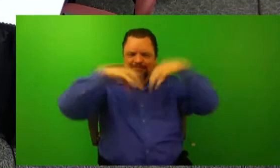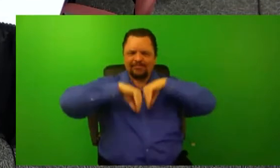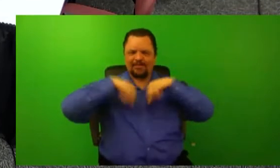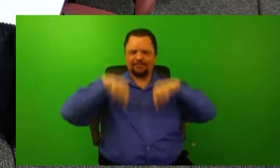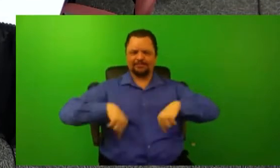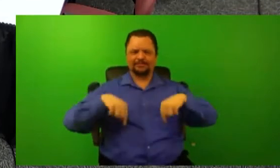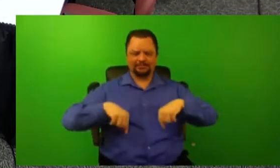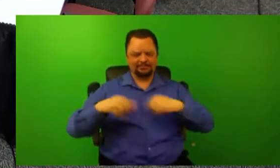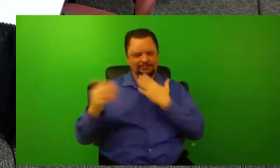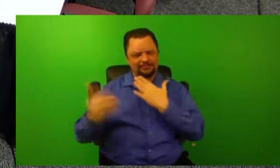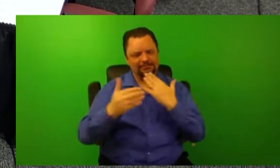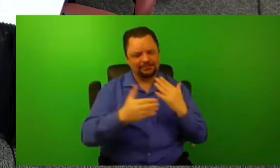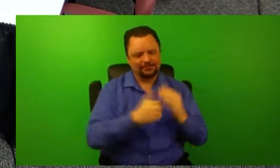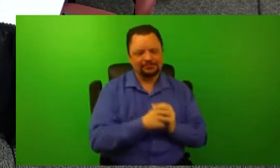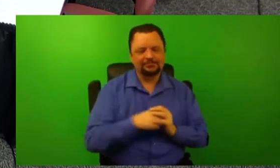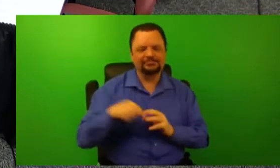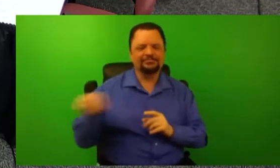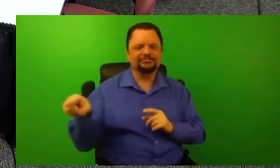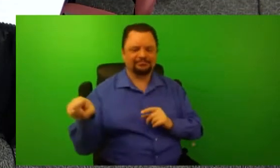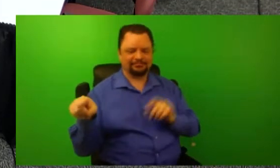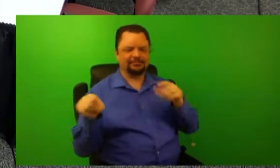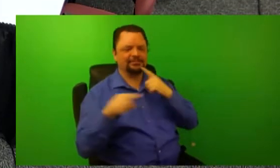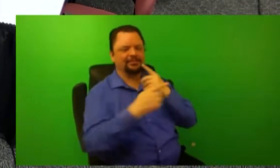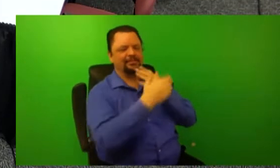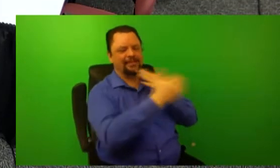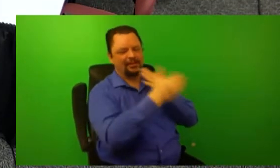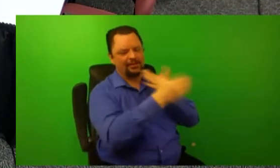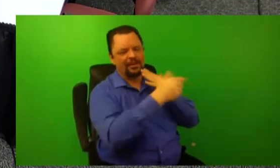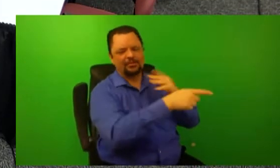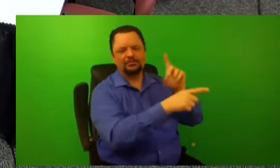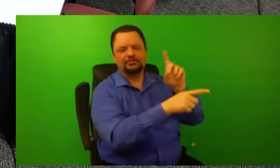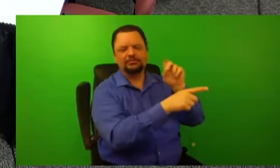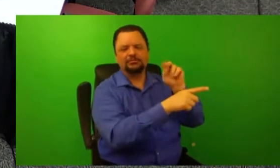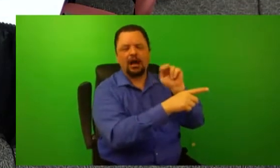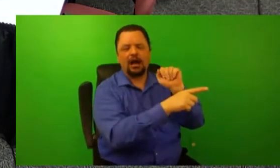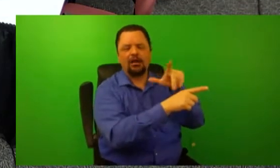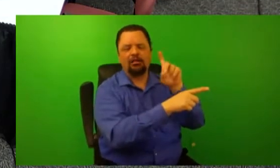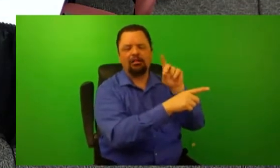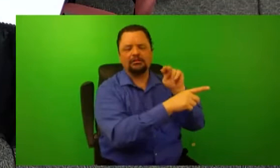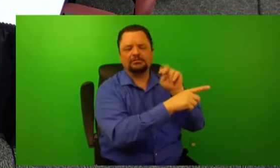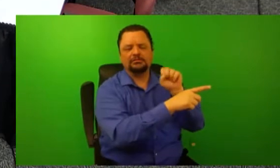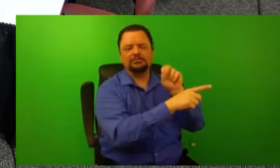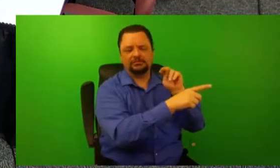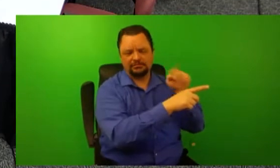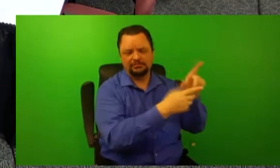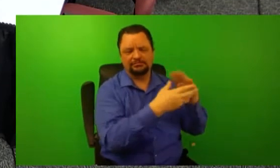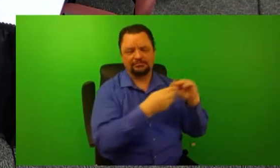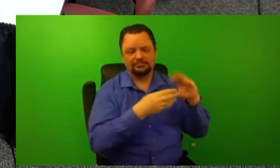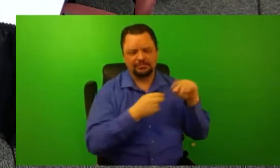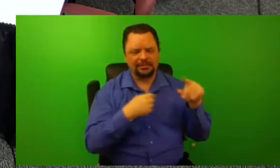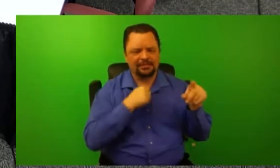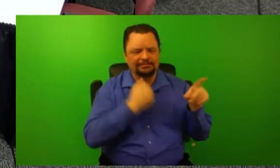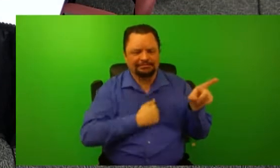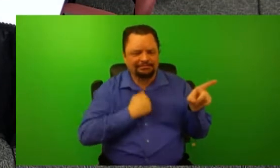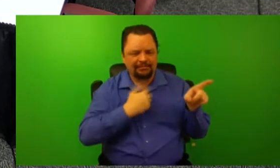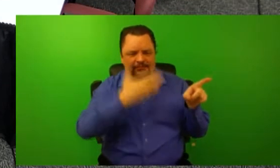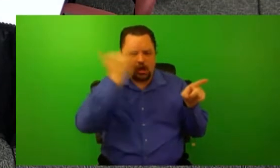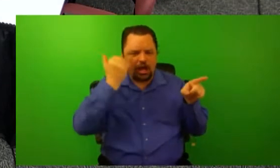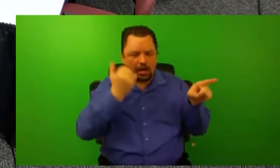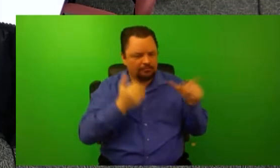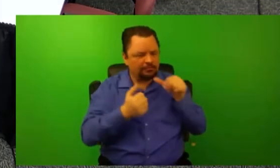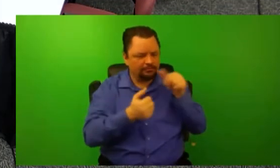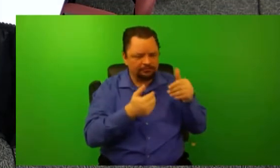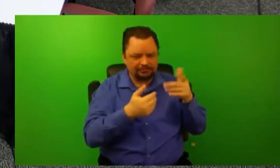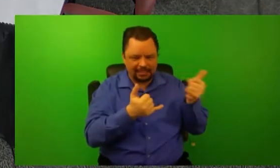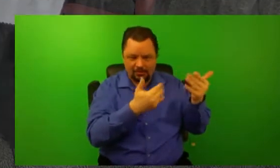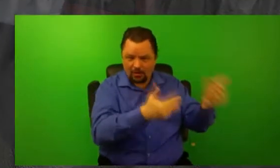and I appreciate those comments, and I didn't mean to skip over you. Thank you. And speaking of public comments, I think next on